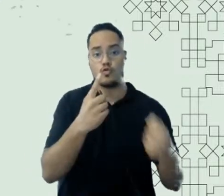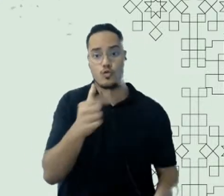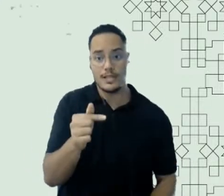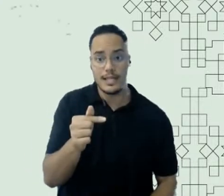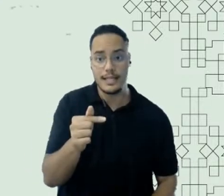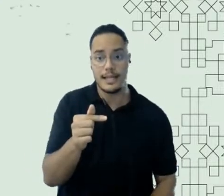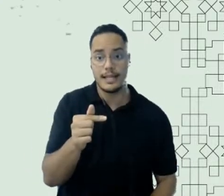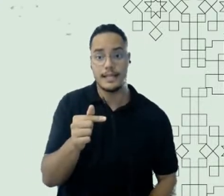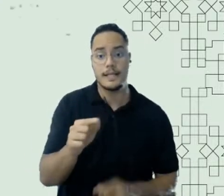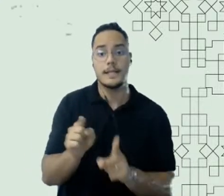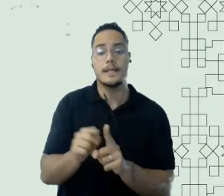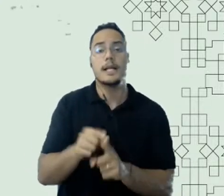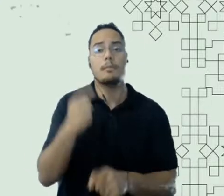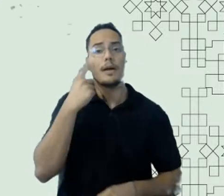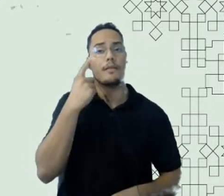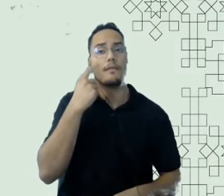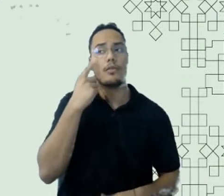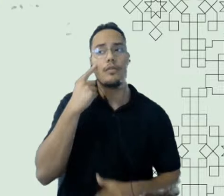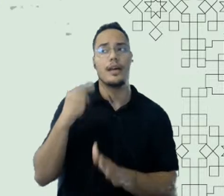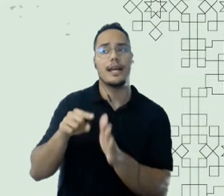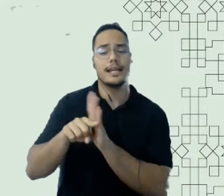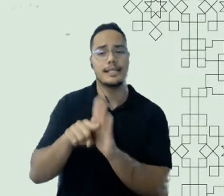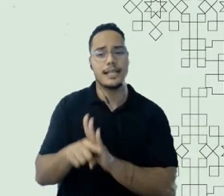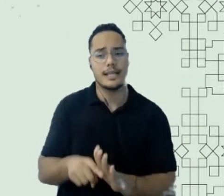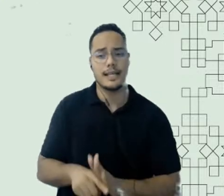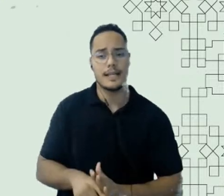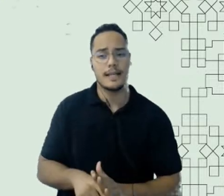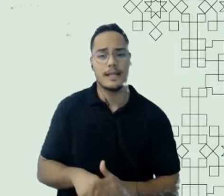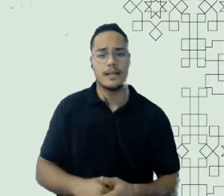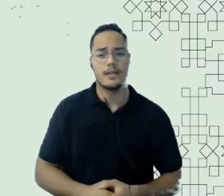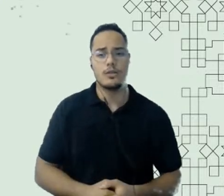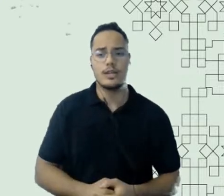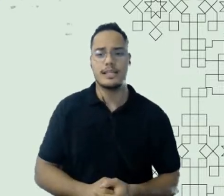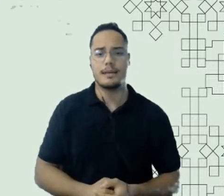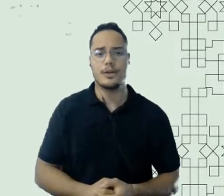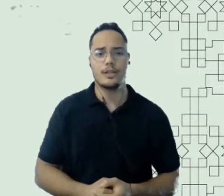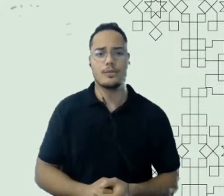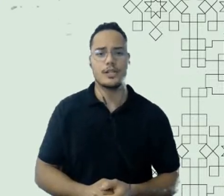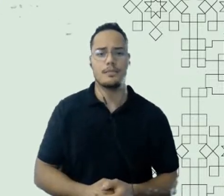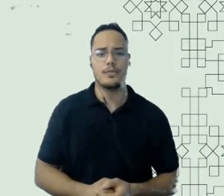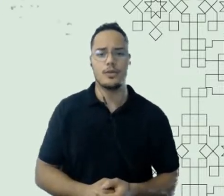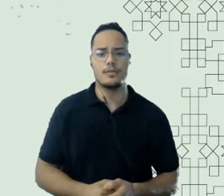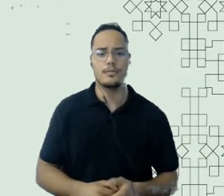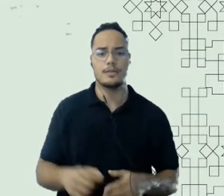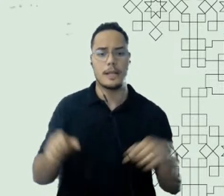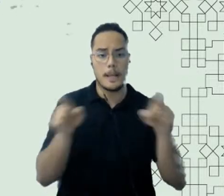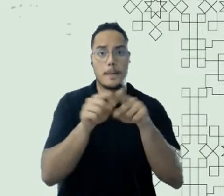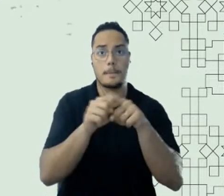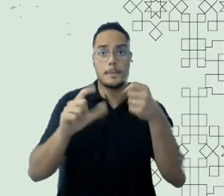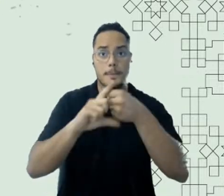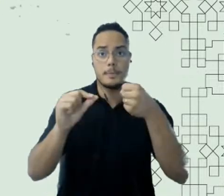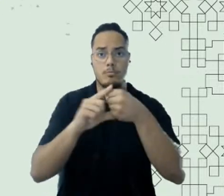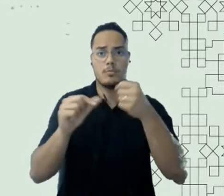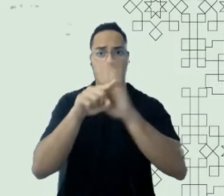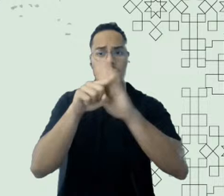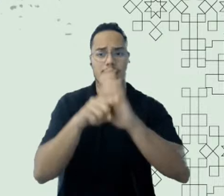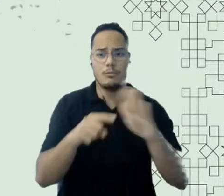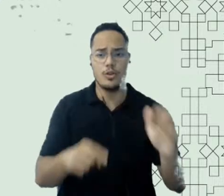quickly with you. And in yeah, let me just clear